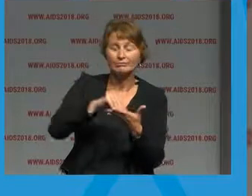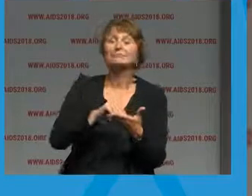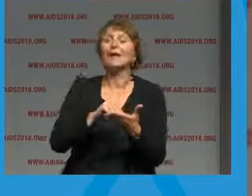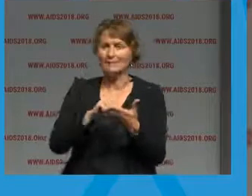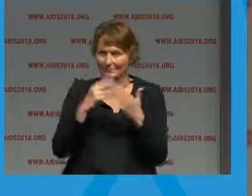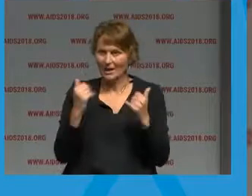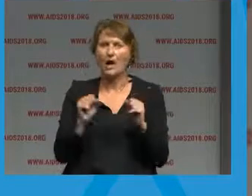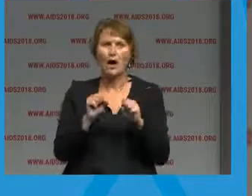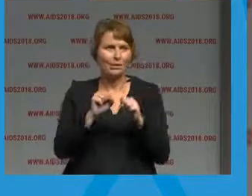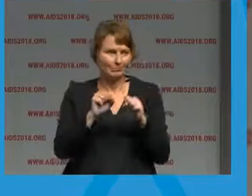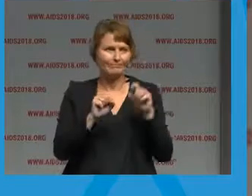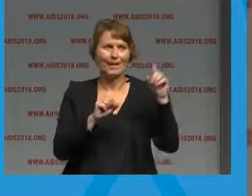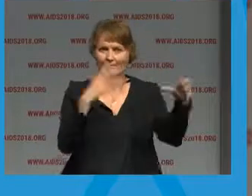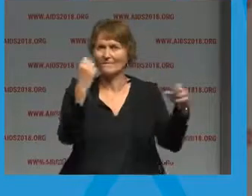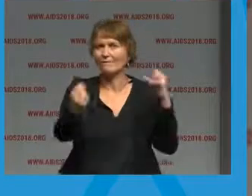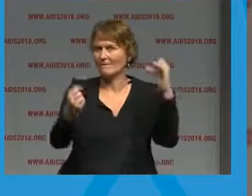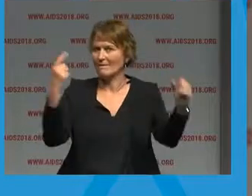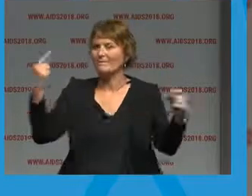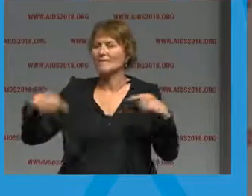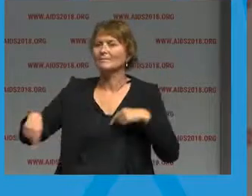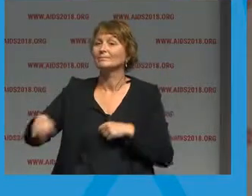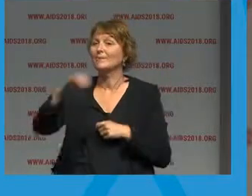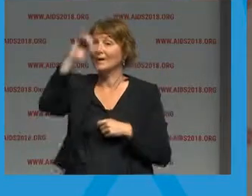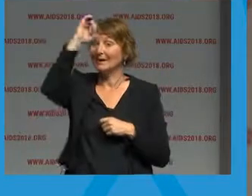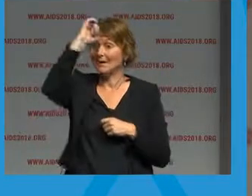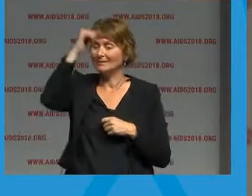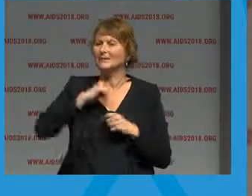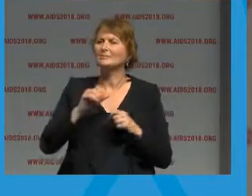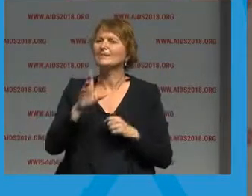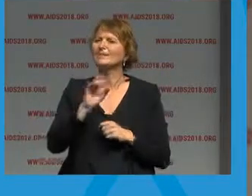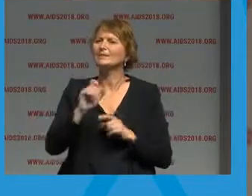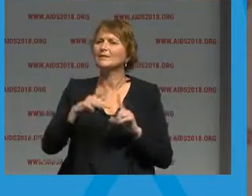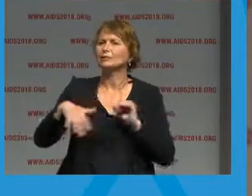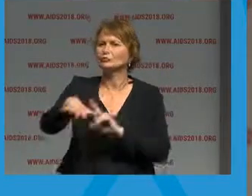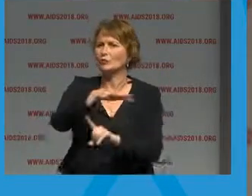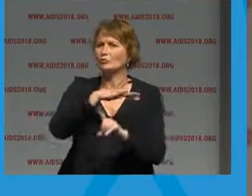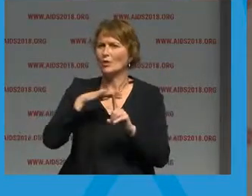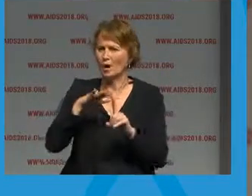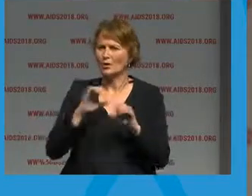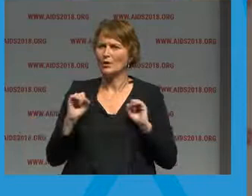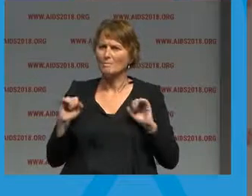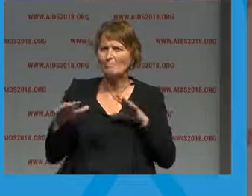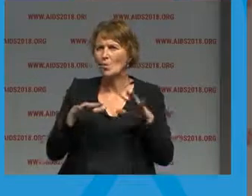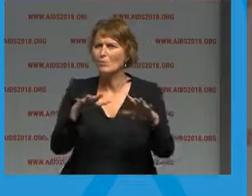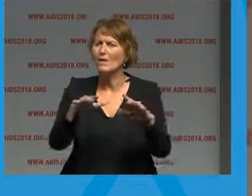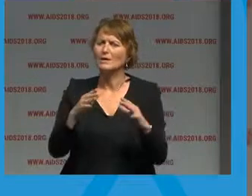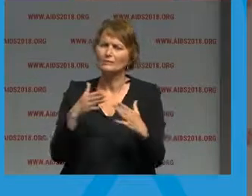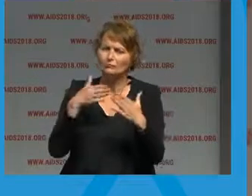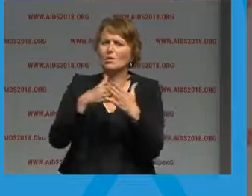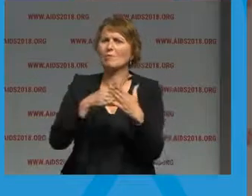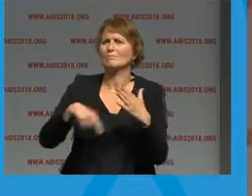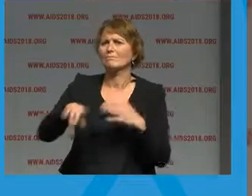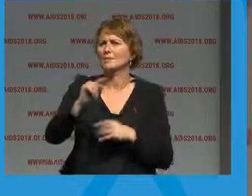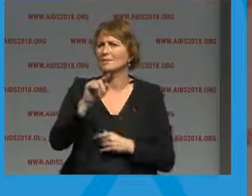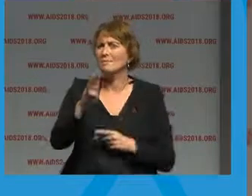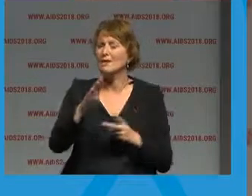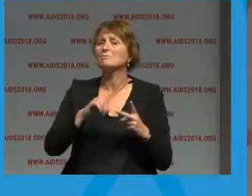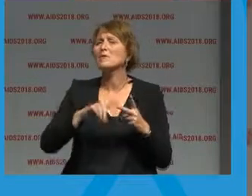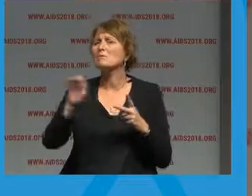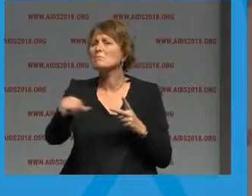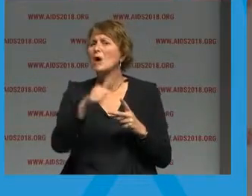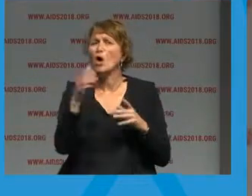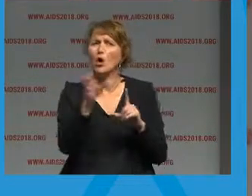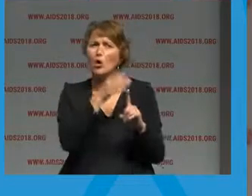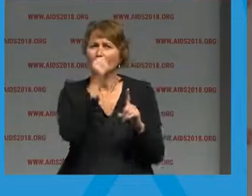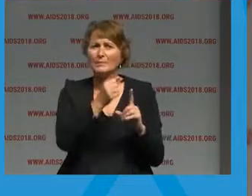India, she has led the civil society movement against tuberculosis, lobbied decision makers, and worked with parliamentarians